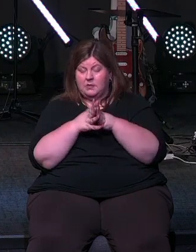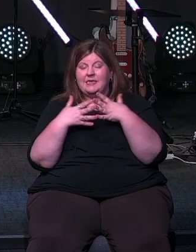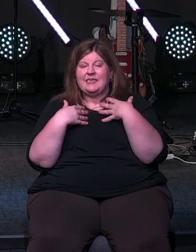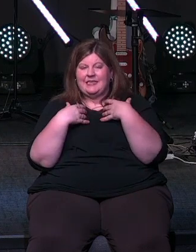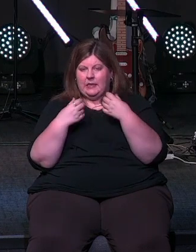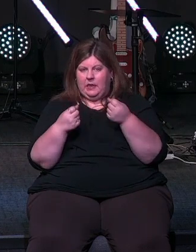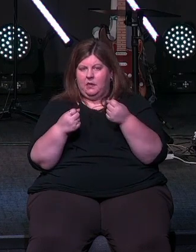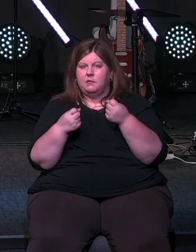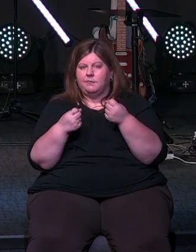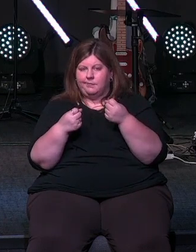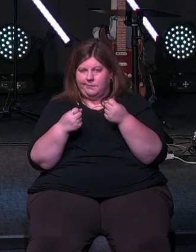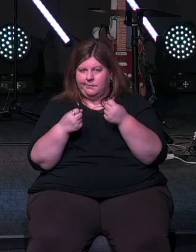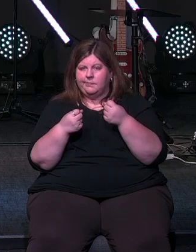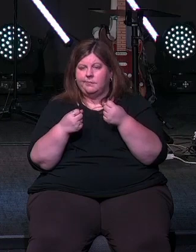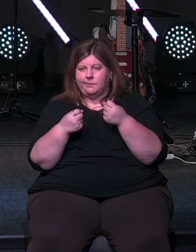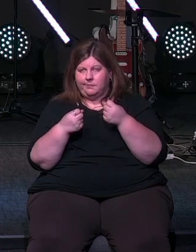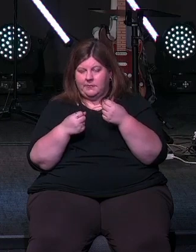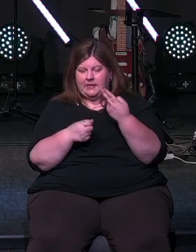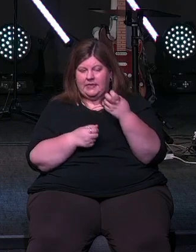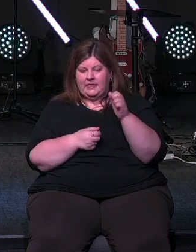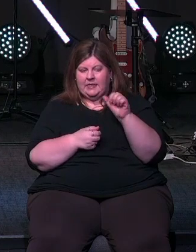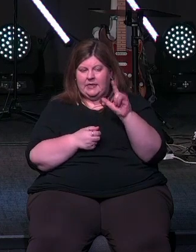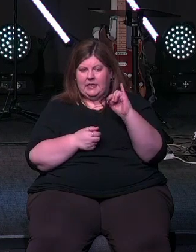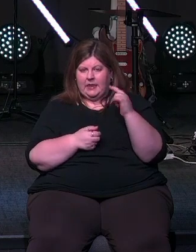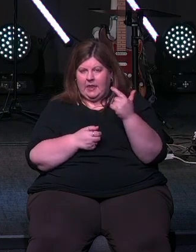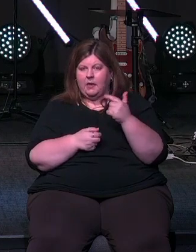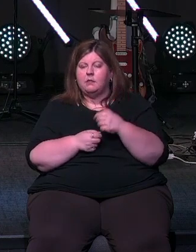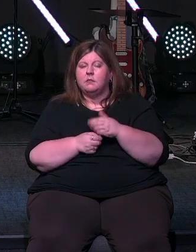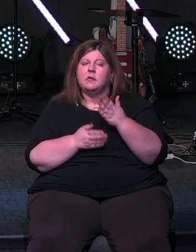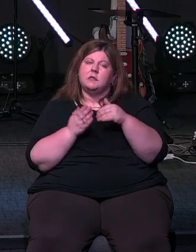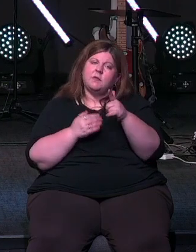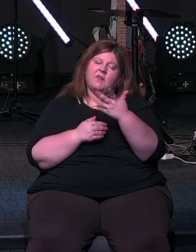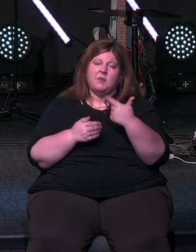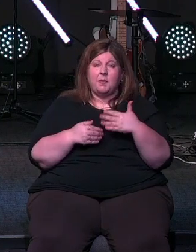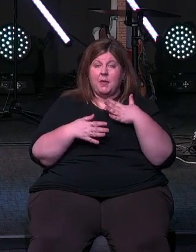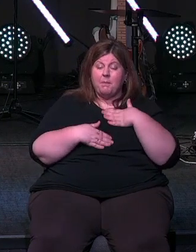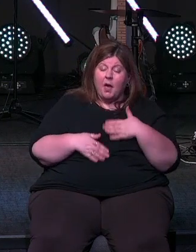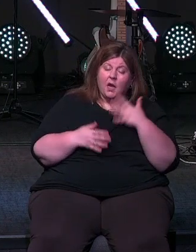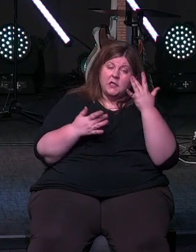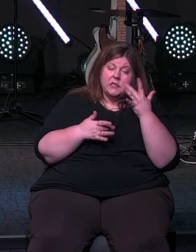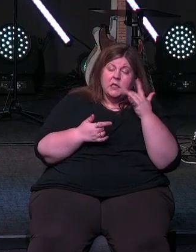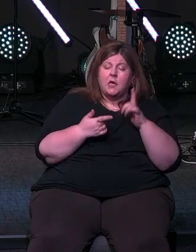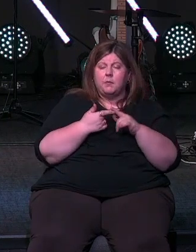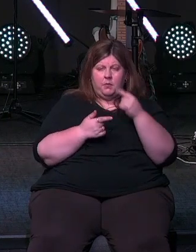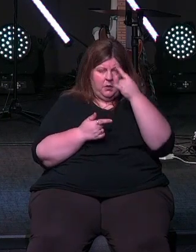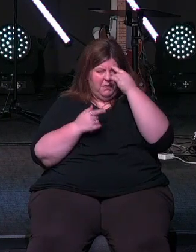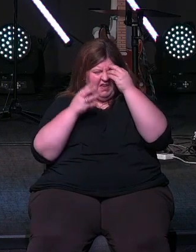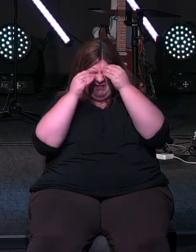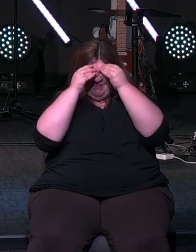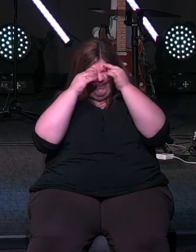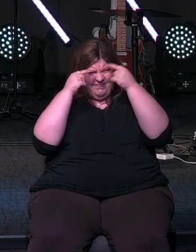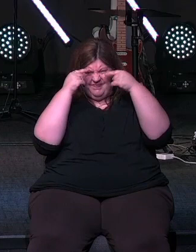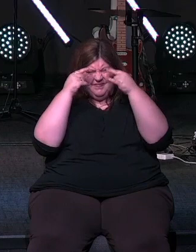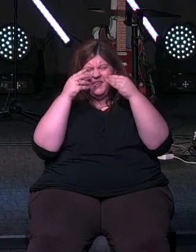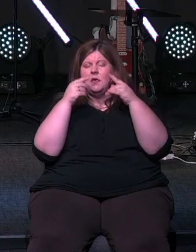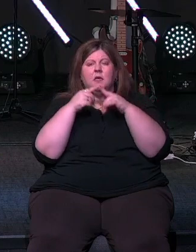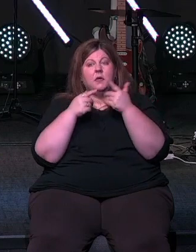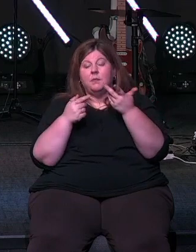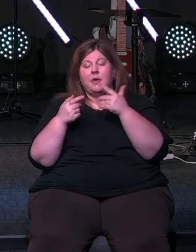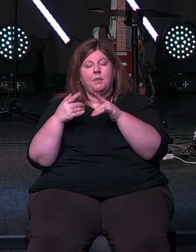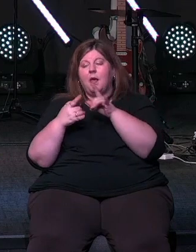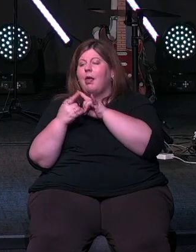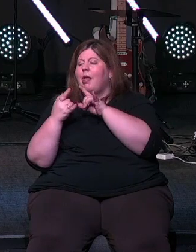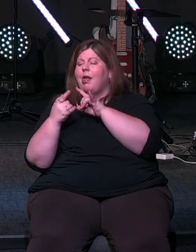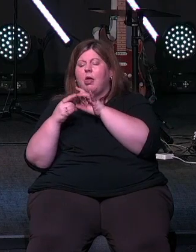healing. Some of you have things that you're carrying. Maybe it's with your body. Maybe it's with your mind. Maybe it's a broken